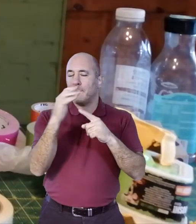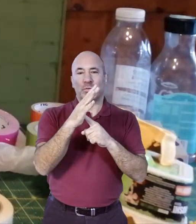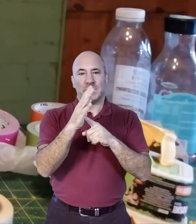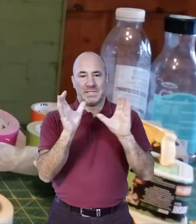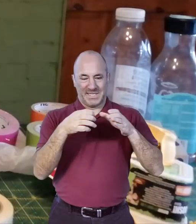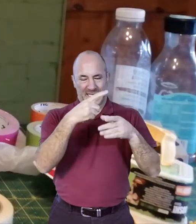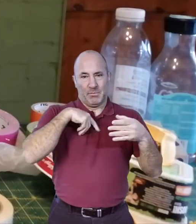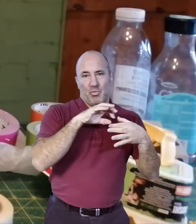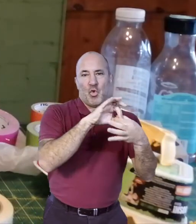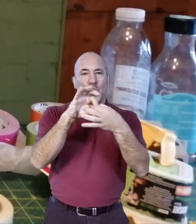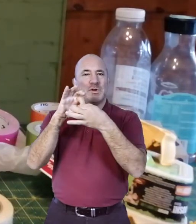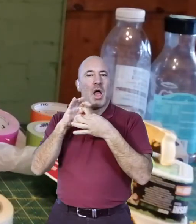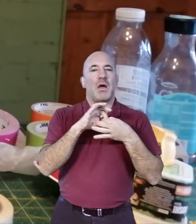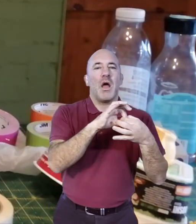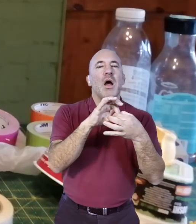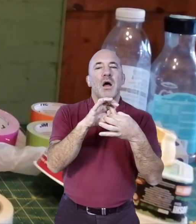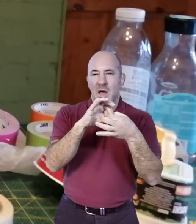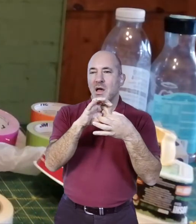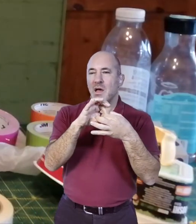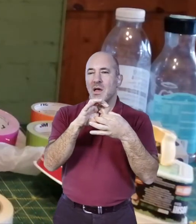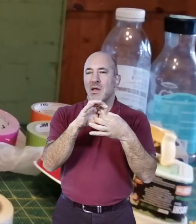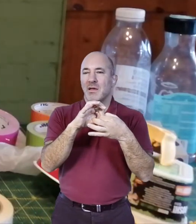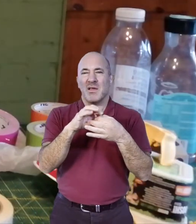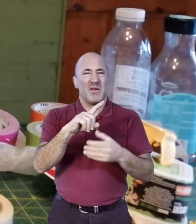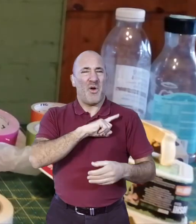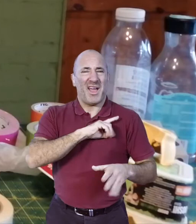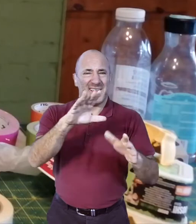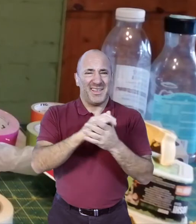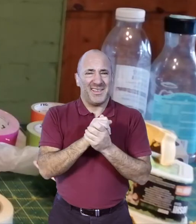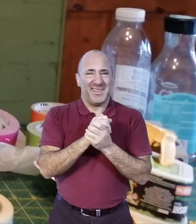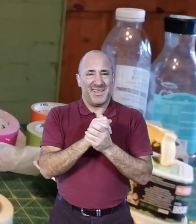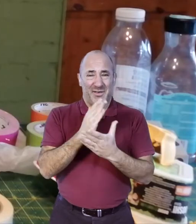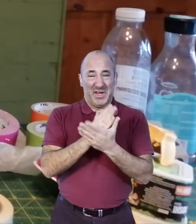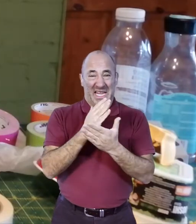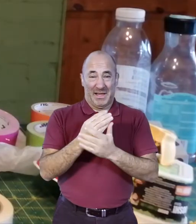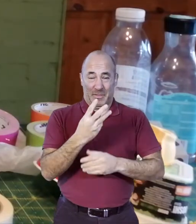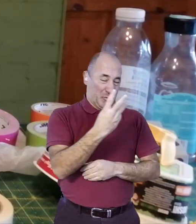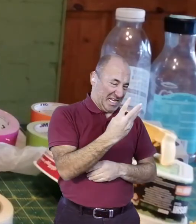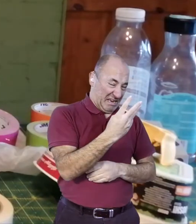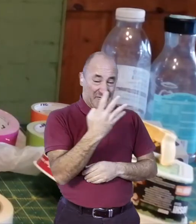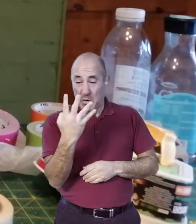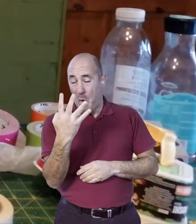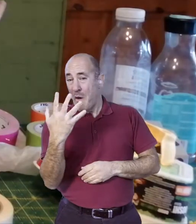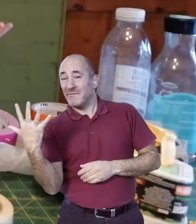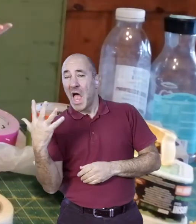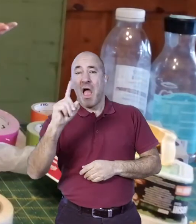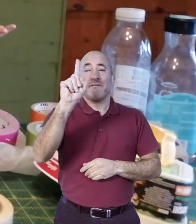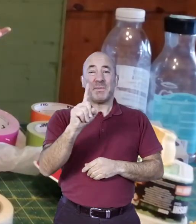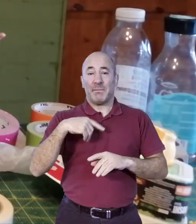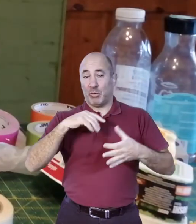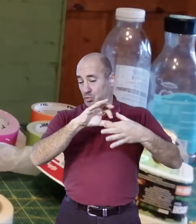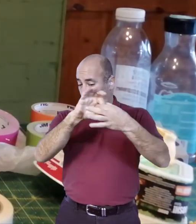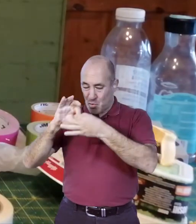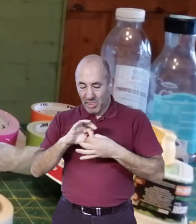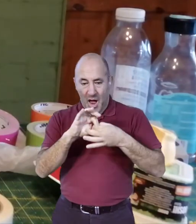important you work together as a team, because when you think about it, you're effectively 3, 4 or